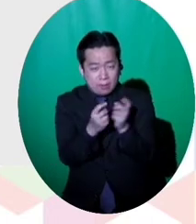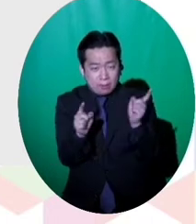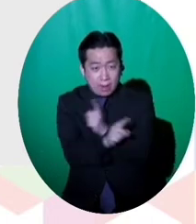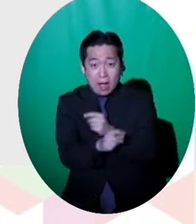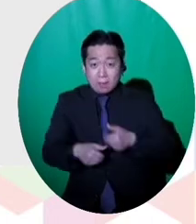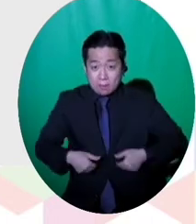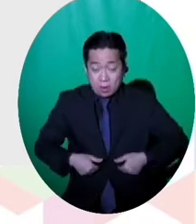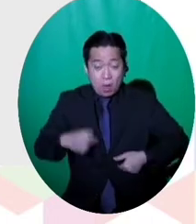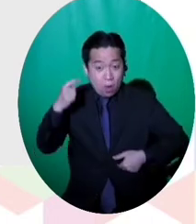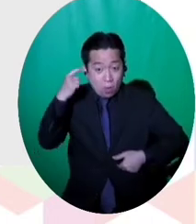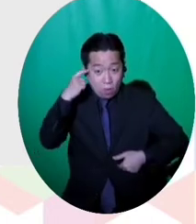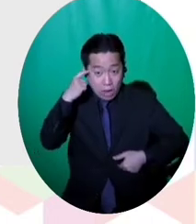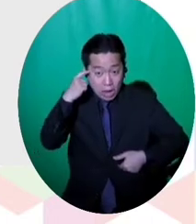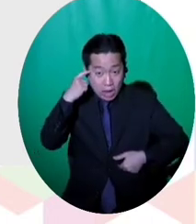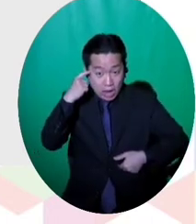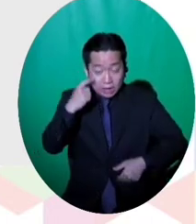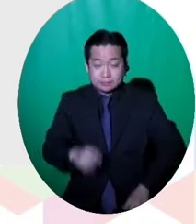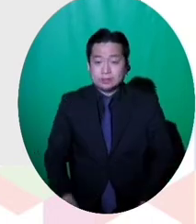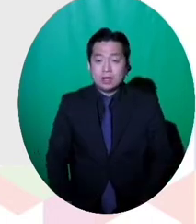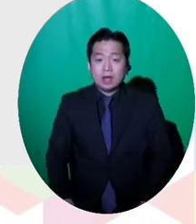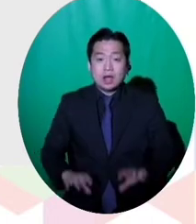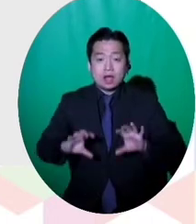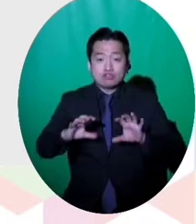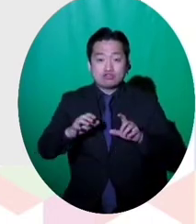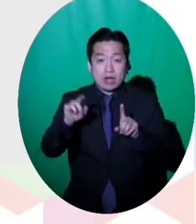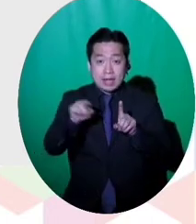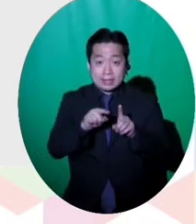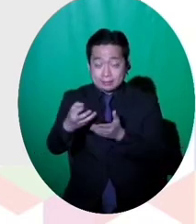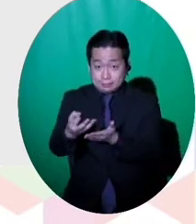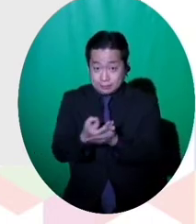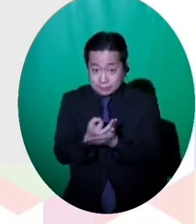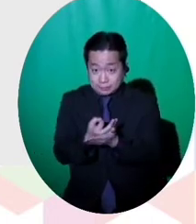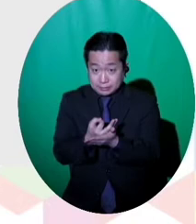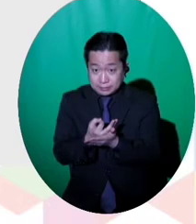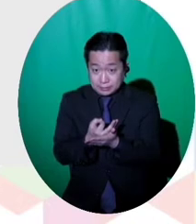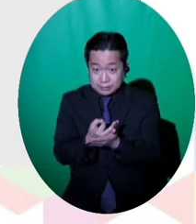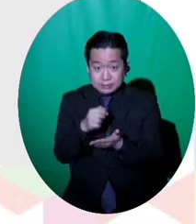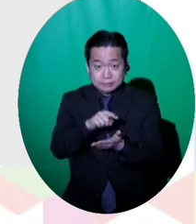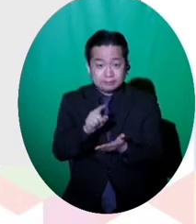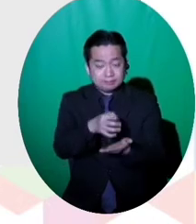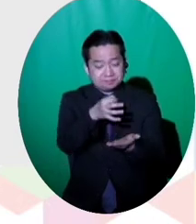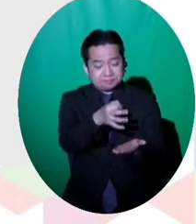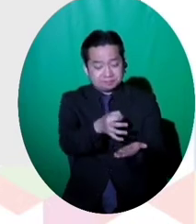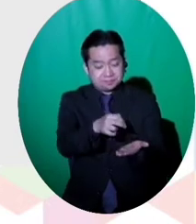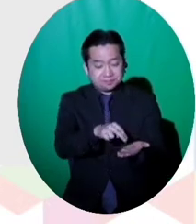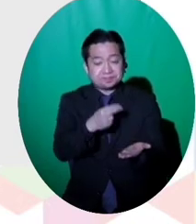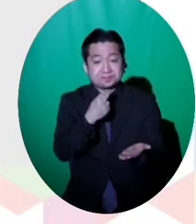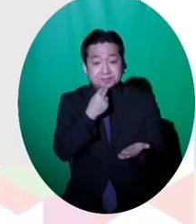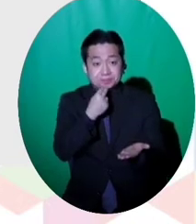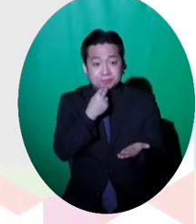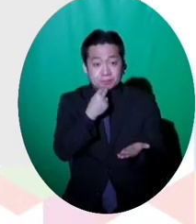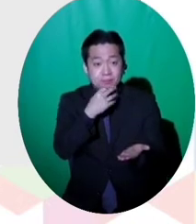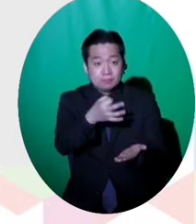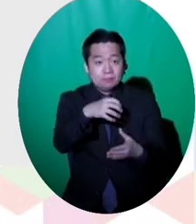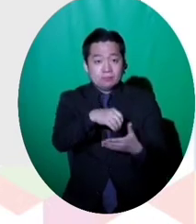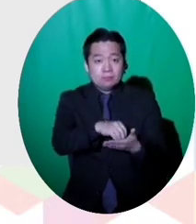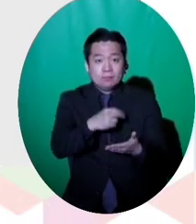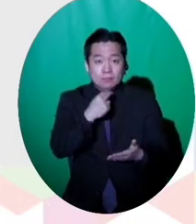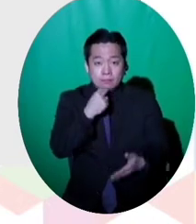of unpriced assets, ecological services such as a stable climate, or unpaid